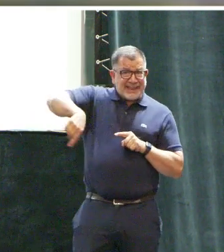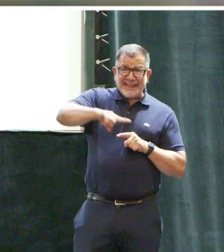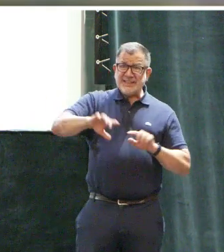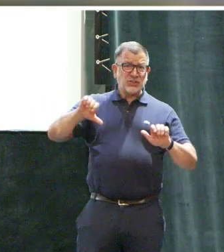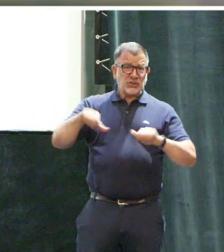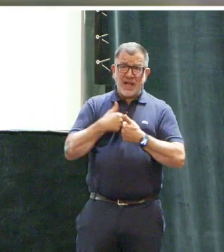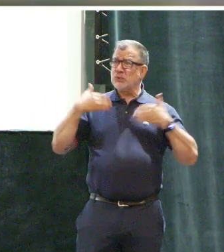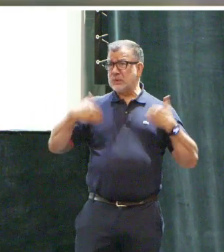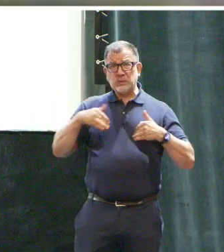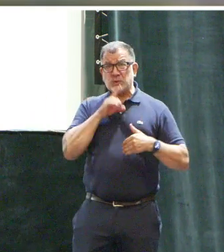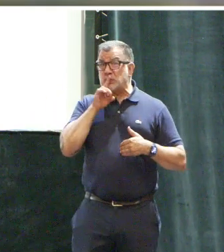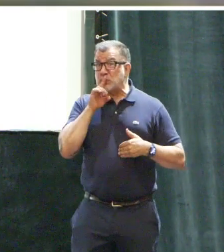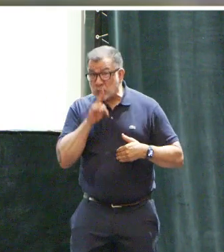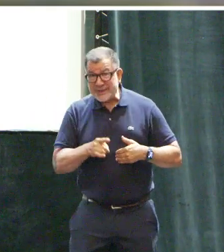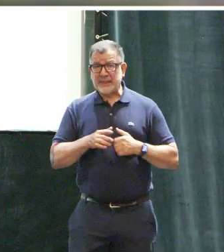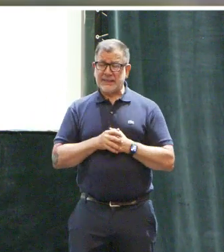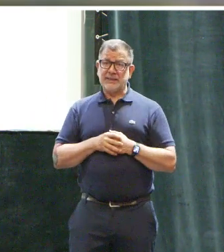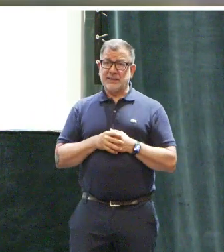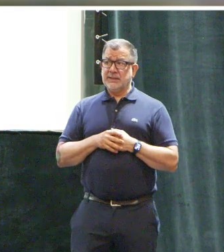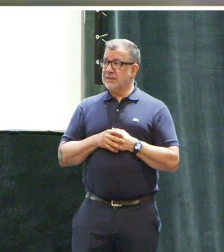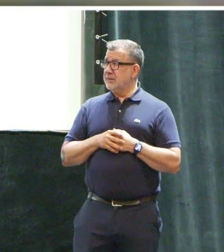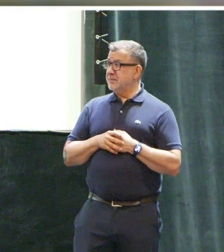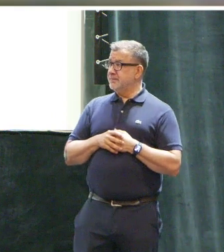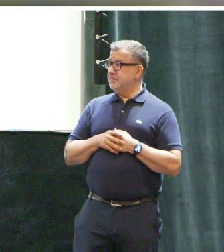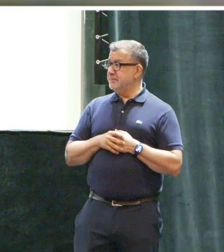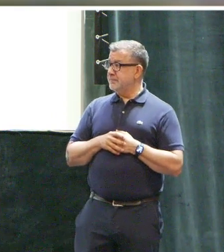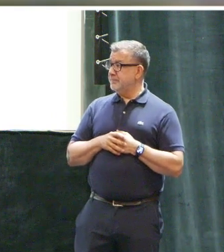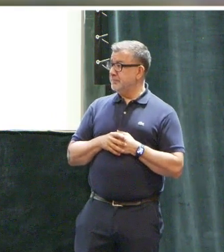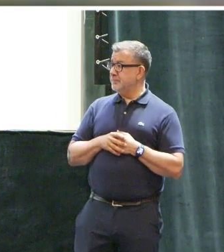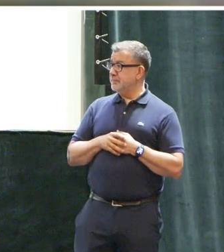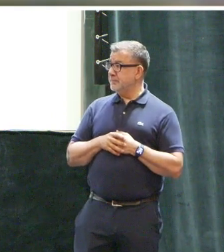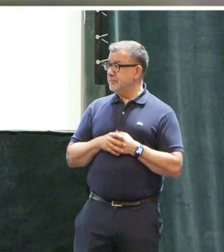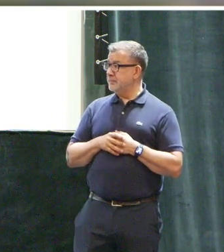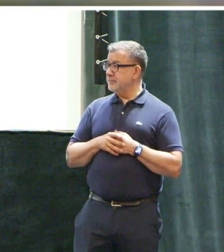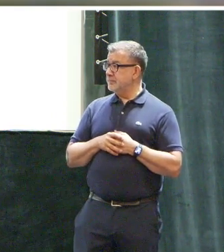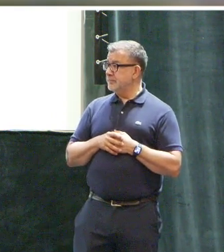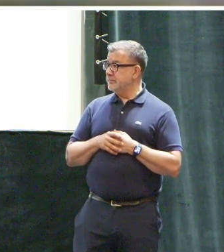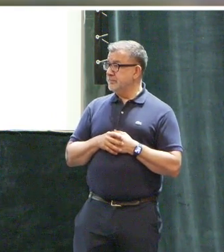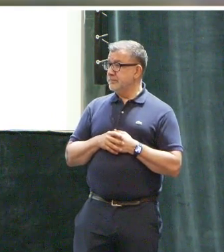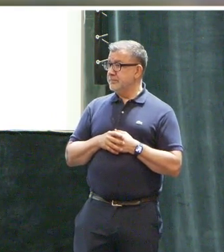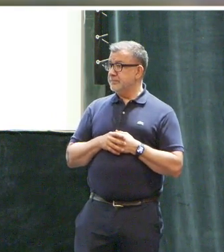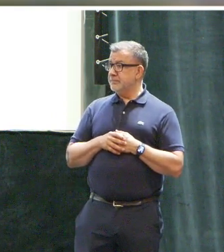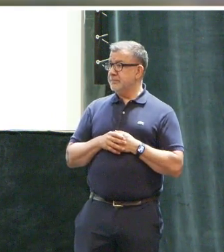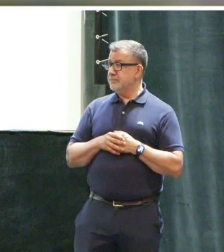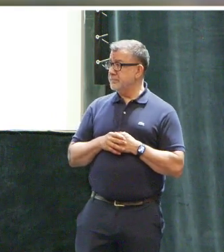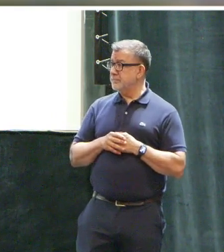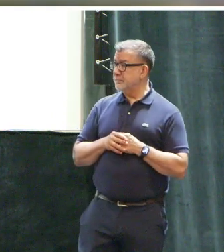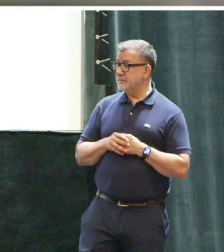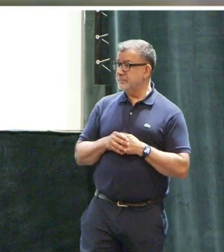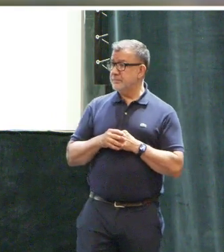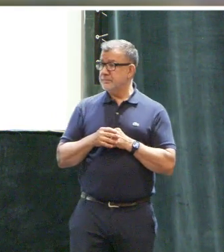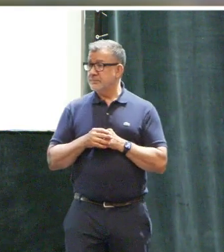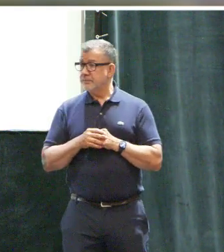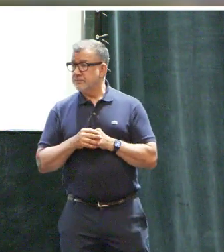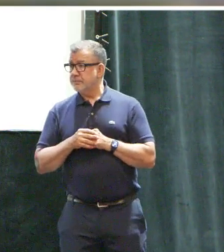and they're significant. And no one project can address all of them. But I do want to move on to the next question. So turn it back to Nora. Thank